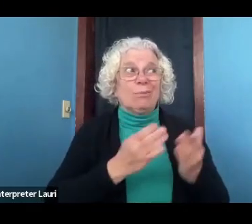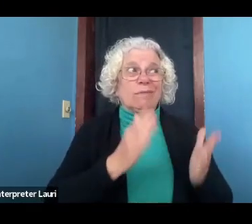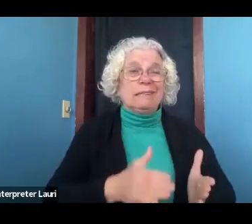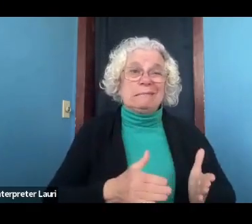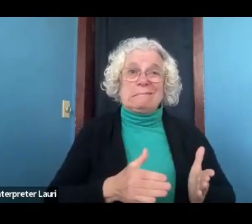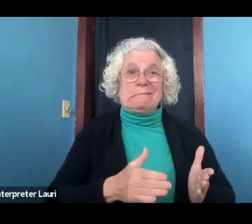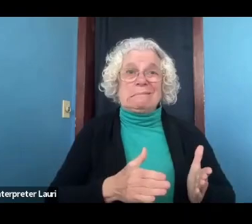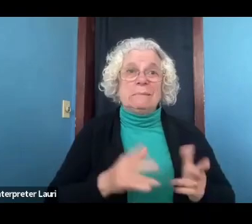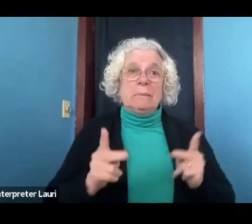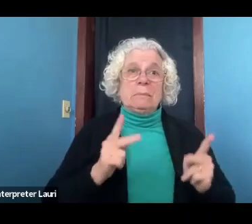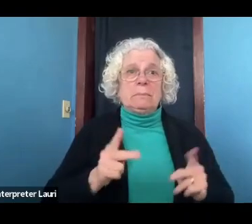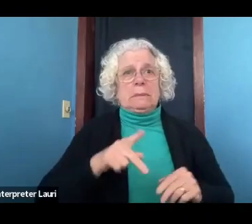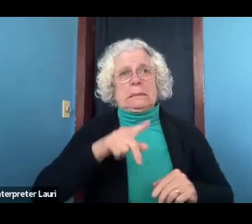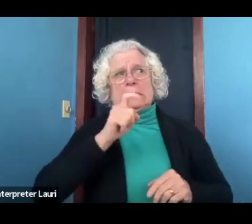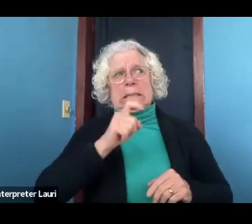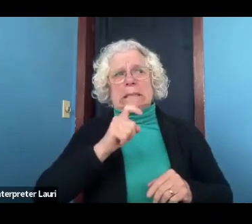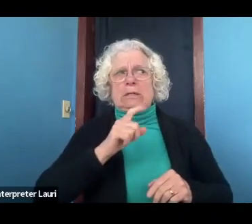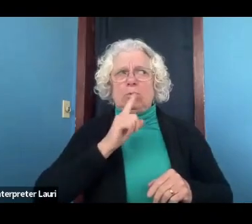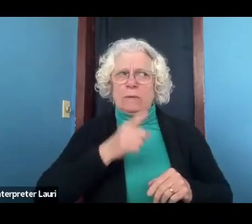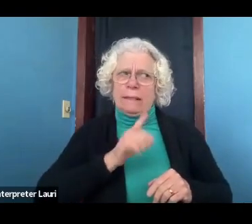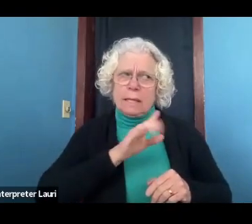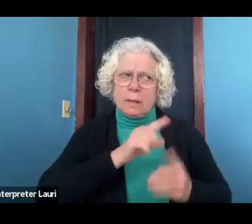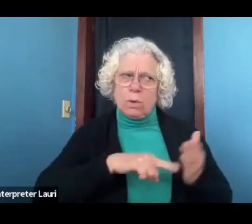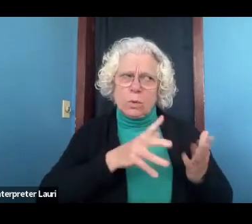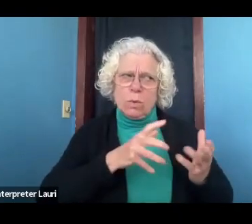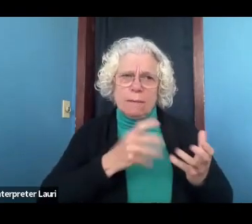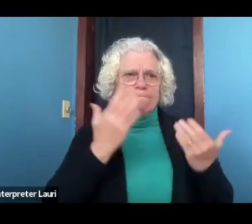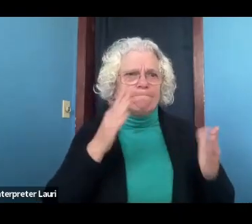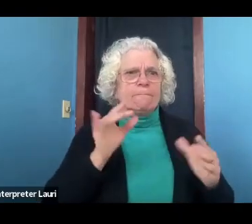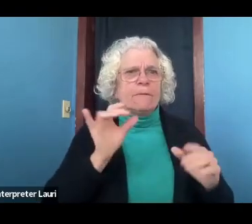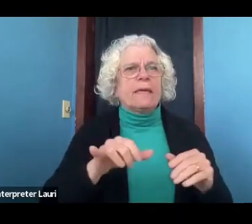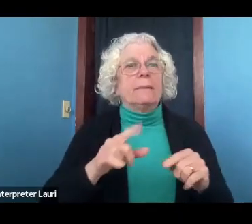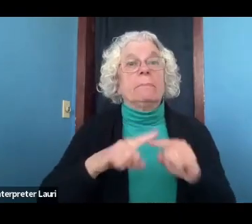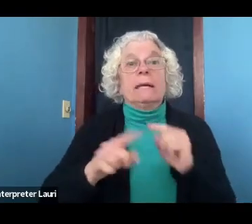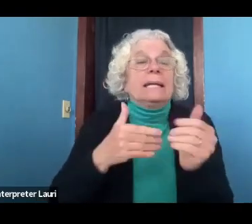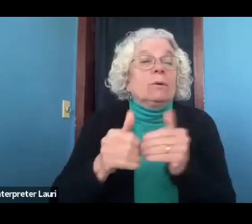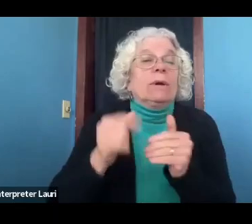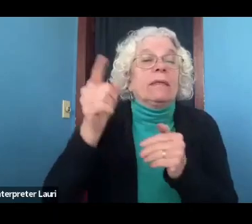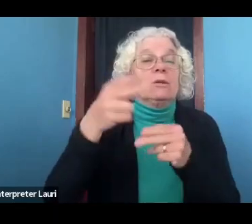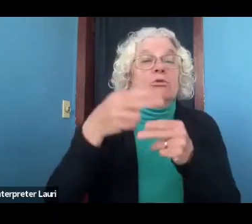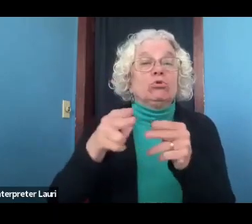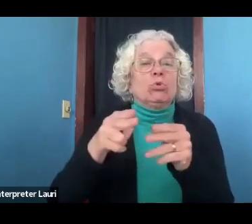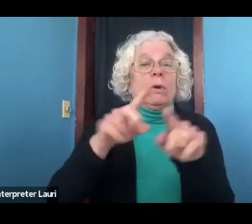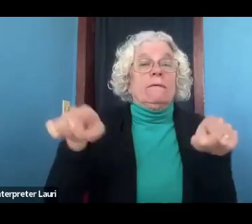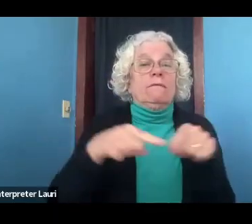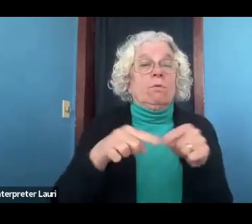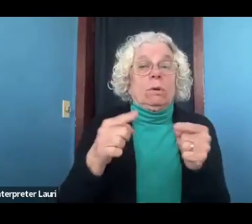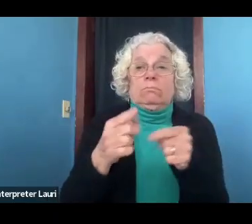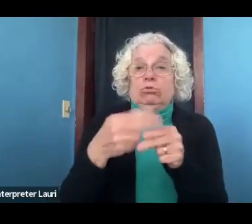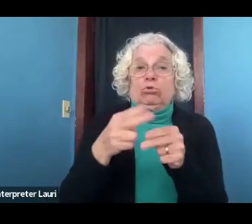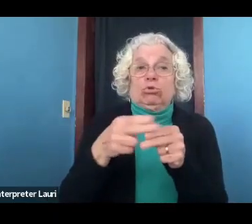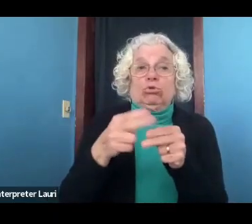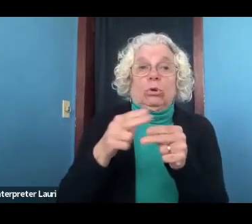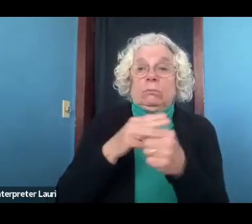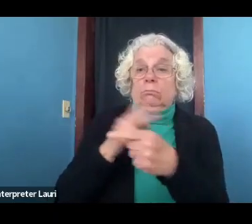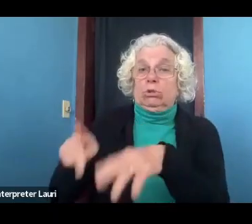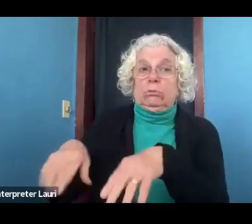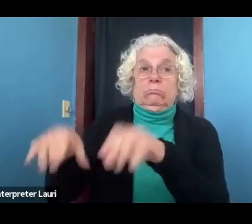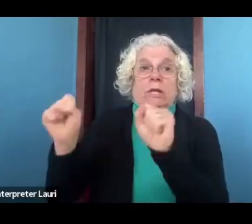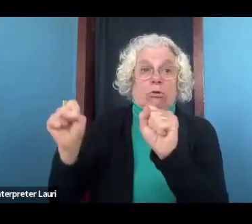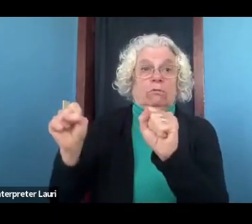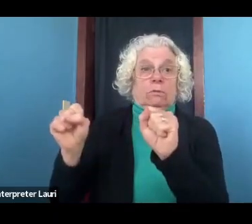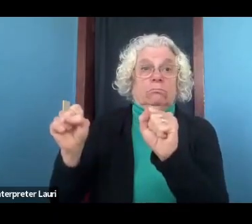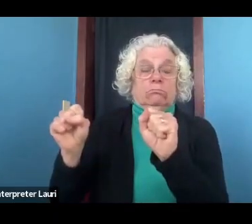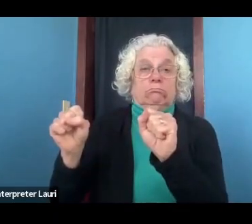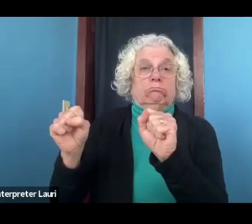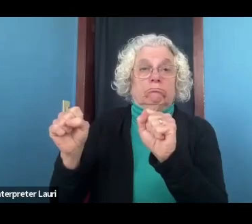So you could see that this is a very, very short form, but it gets the job done, gets somebody to step into your shoes. But if you